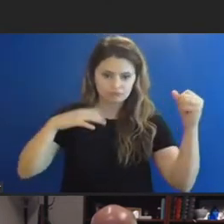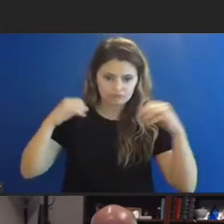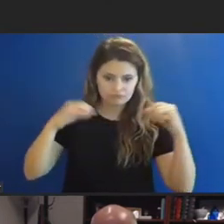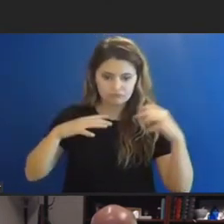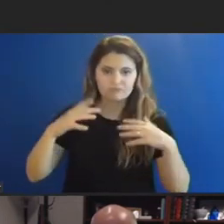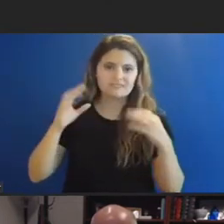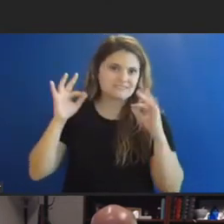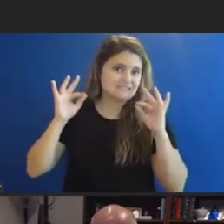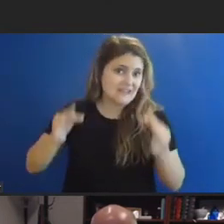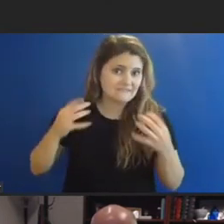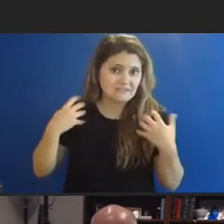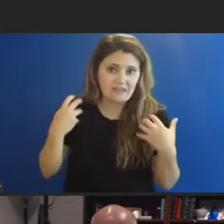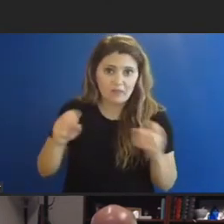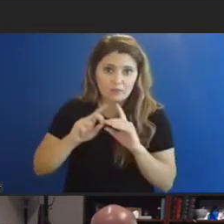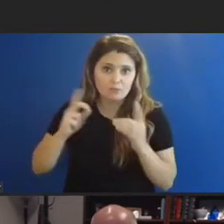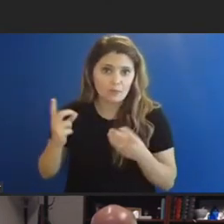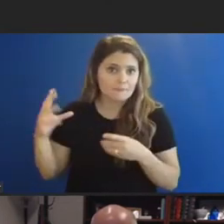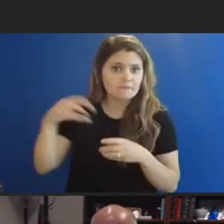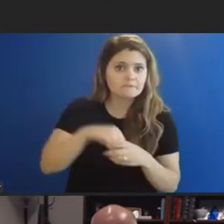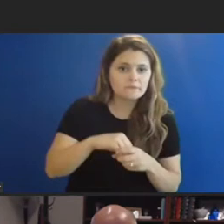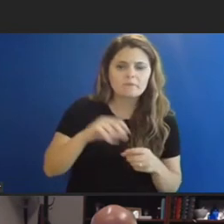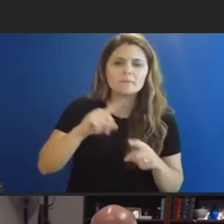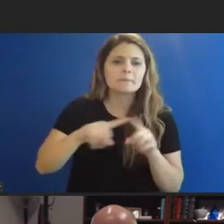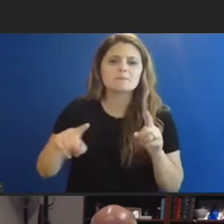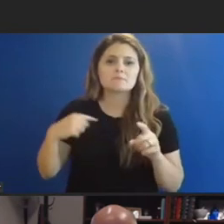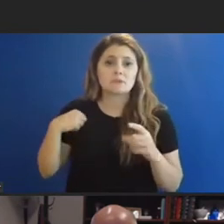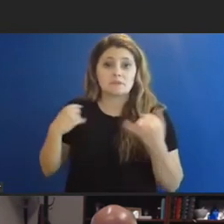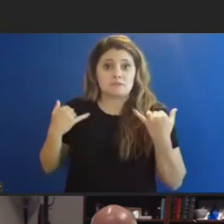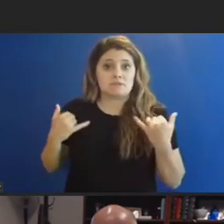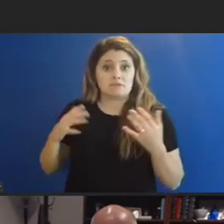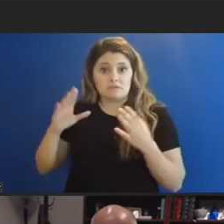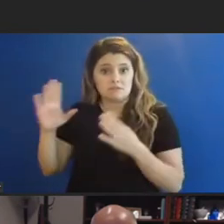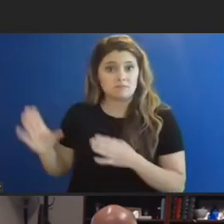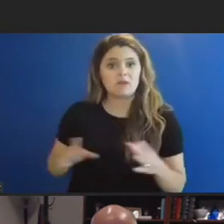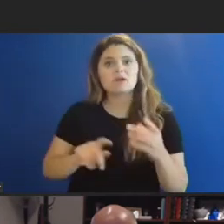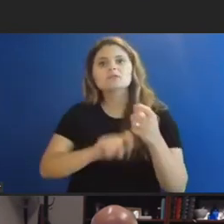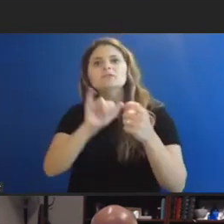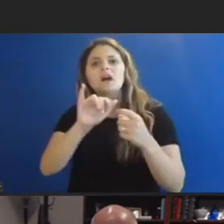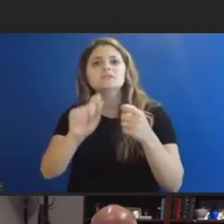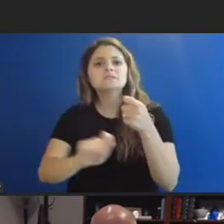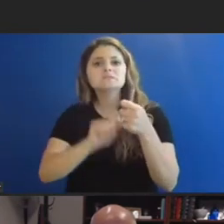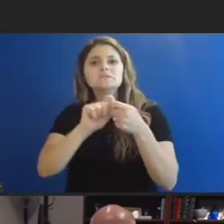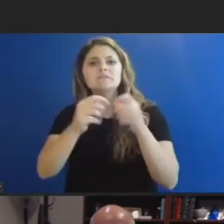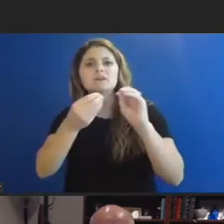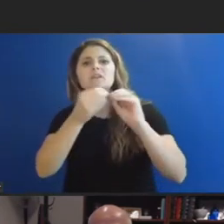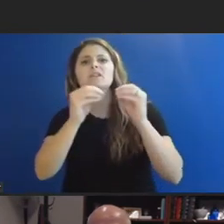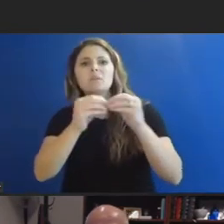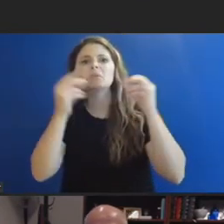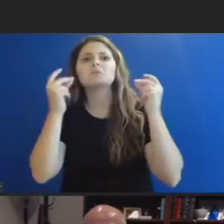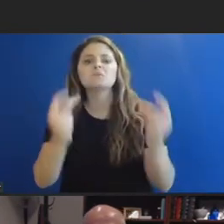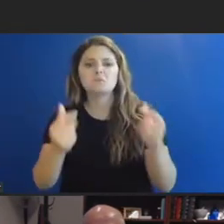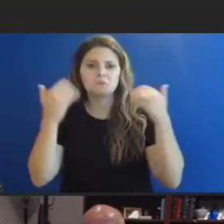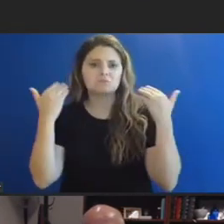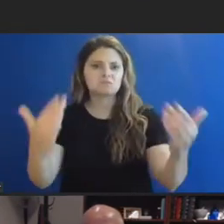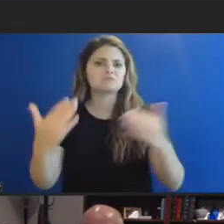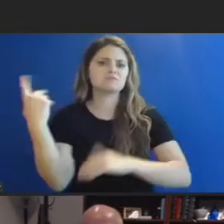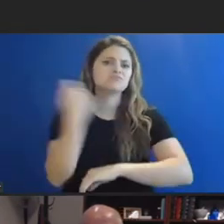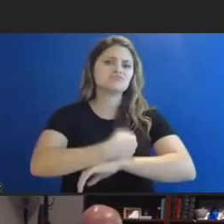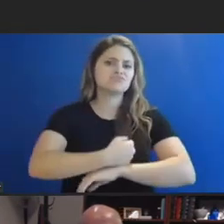health department, but we don't have a plan like when we get to a certain place that triggers a closure.